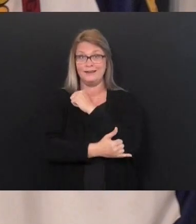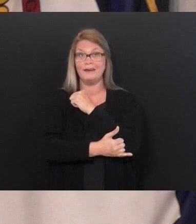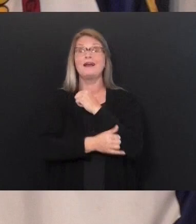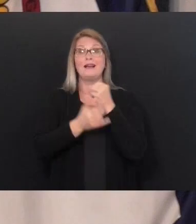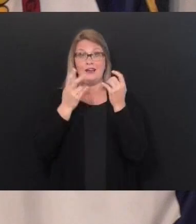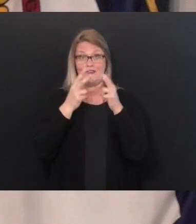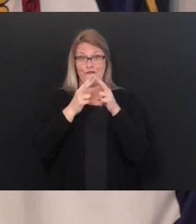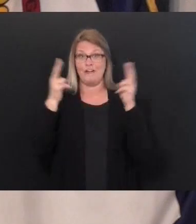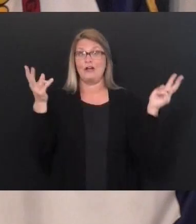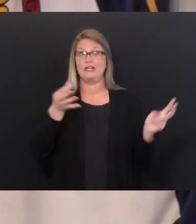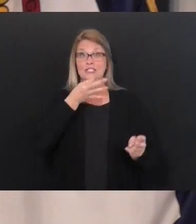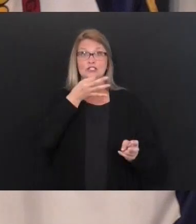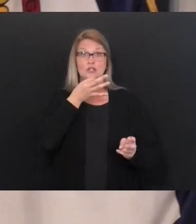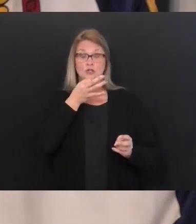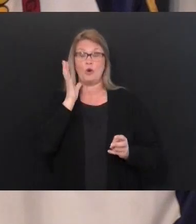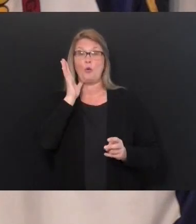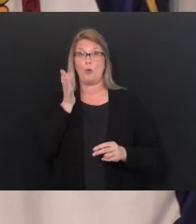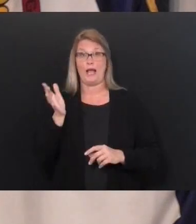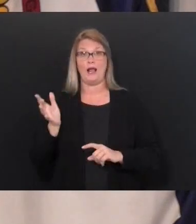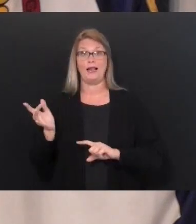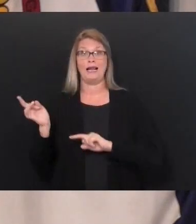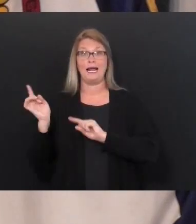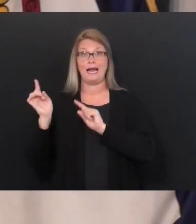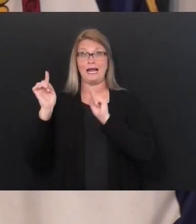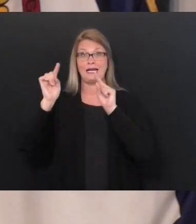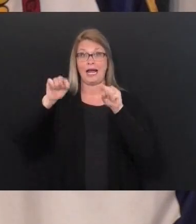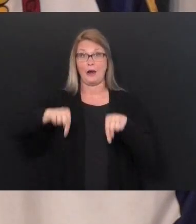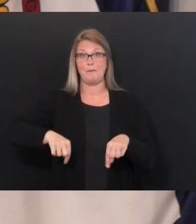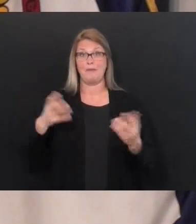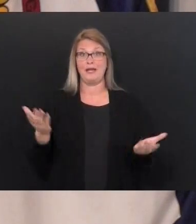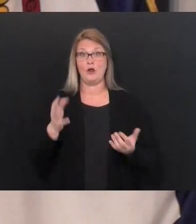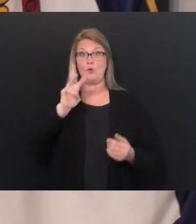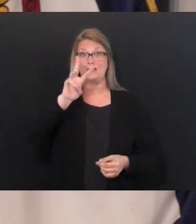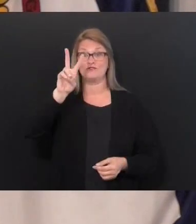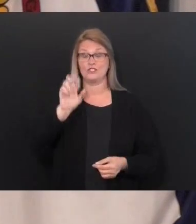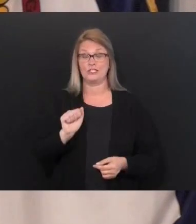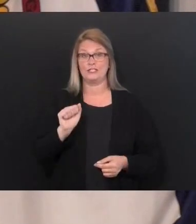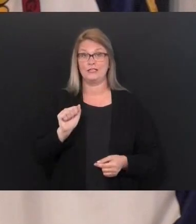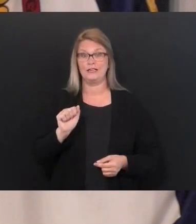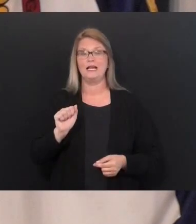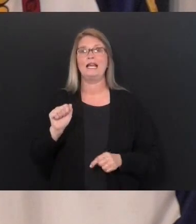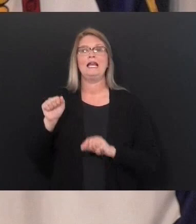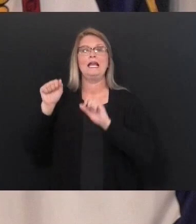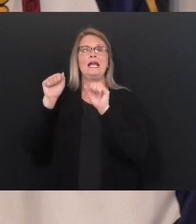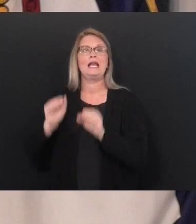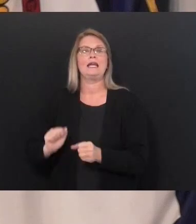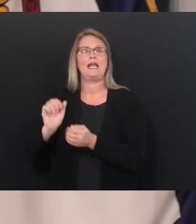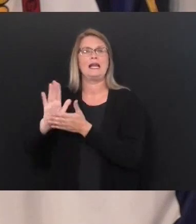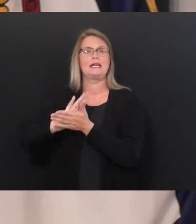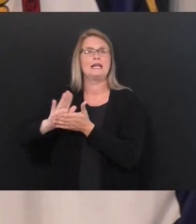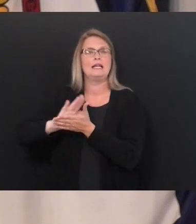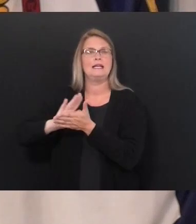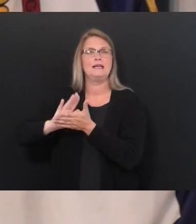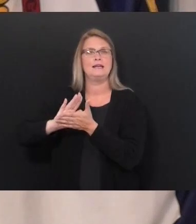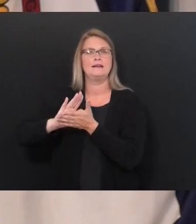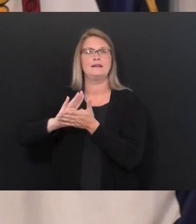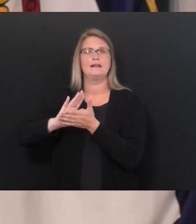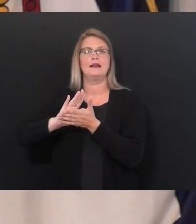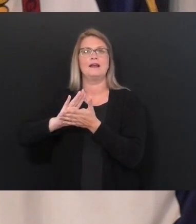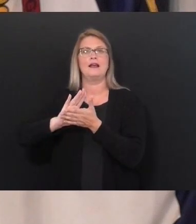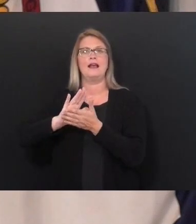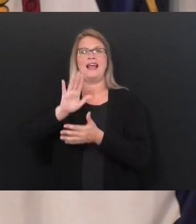very, very soon, it's going to come and it's going to be here. It has the capacity to clean or to